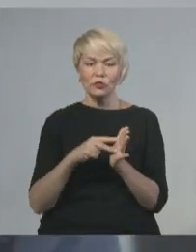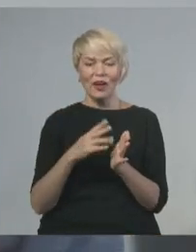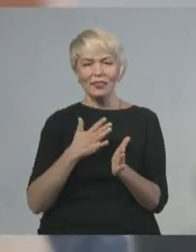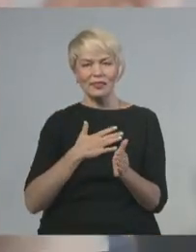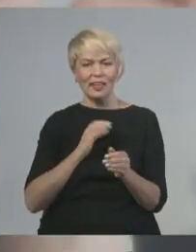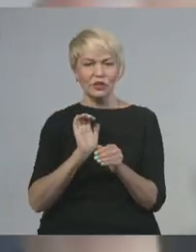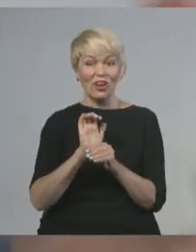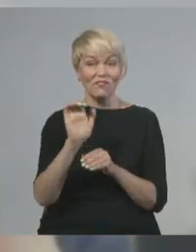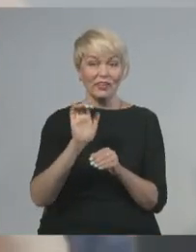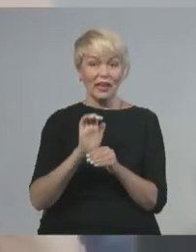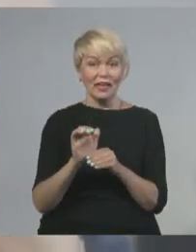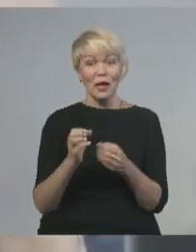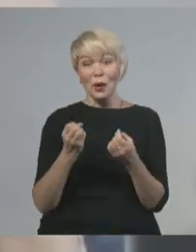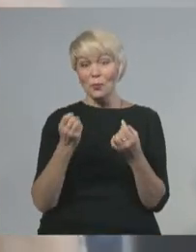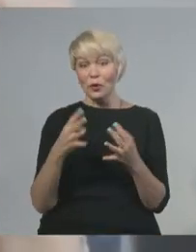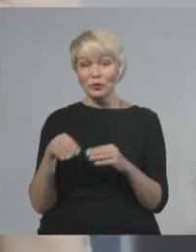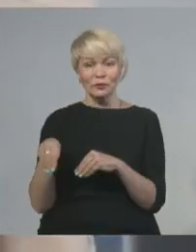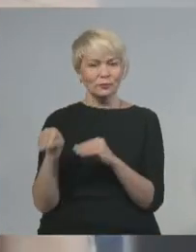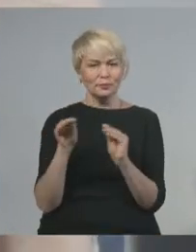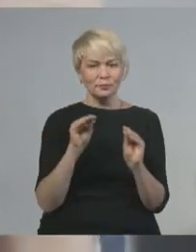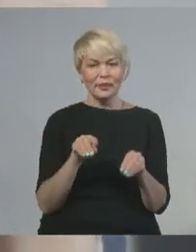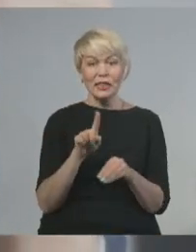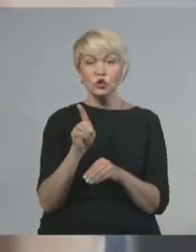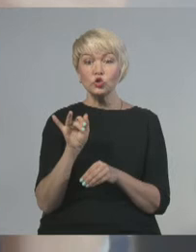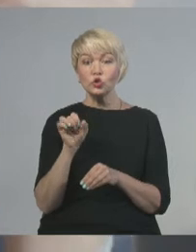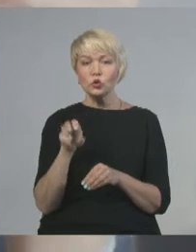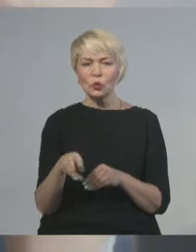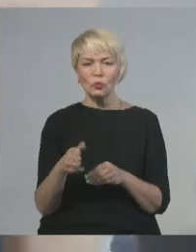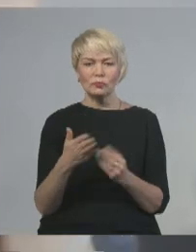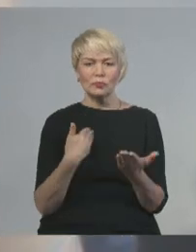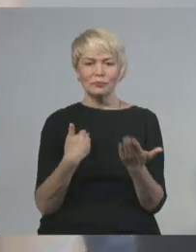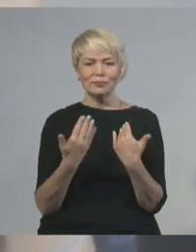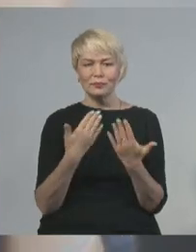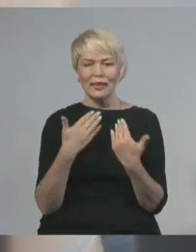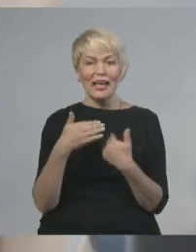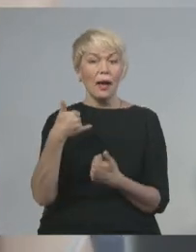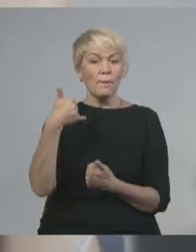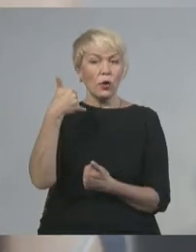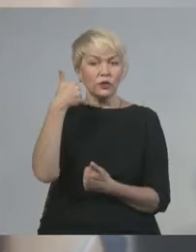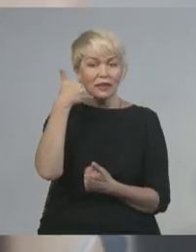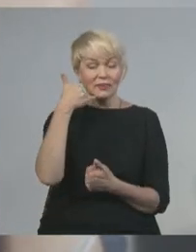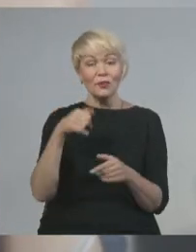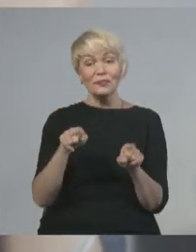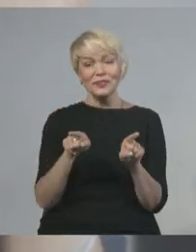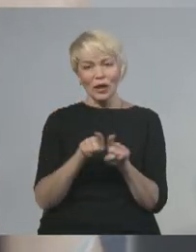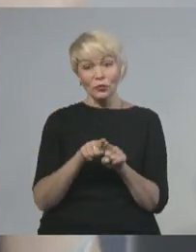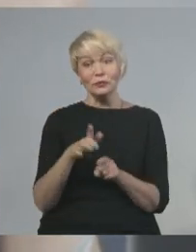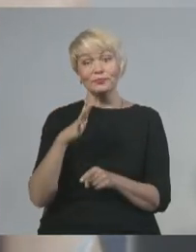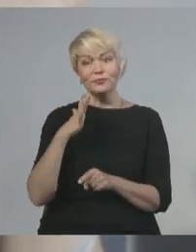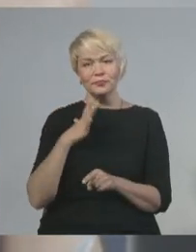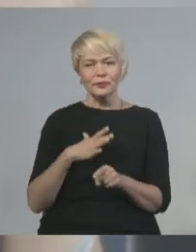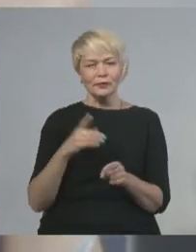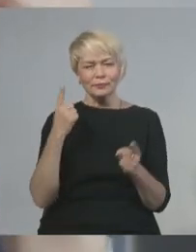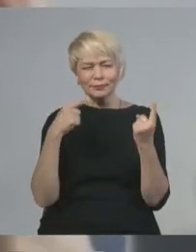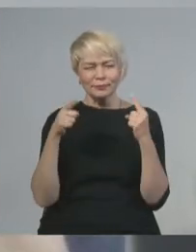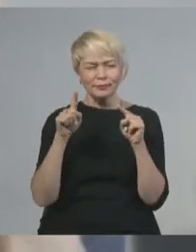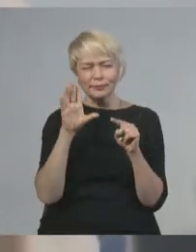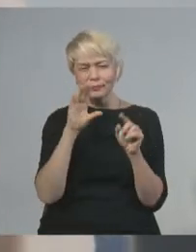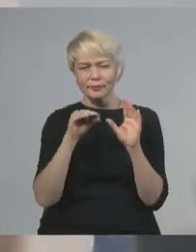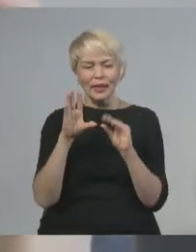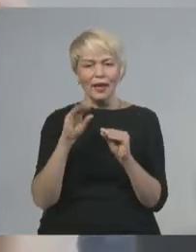phones and and everything um we also has to be very creative um but anyway uh